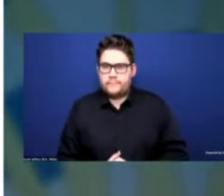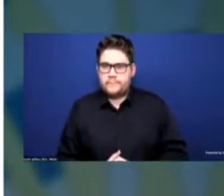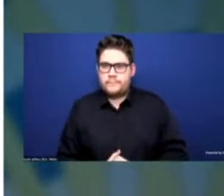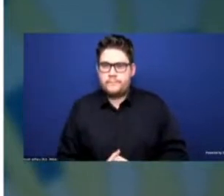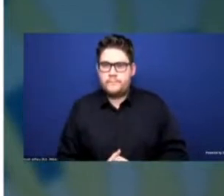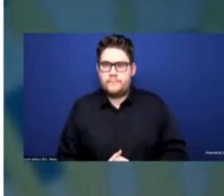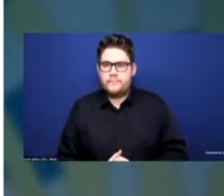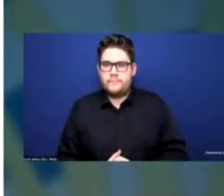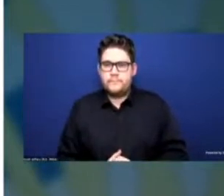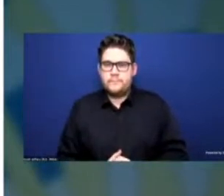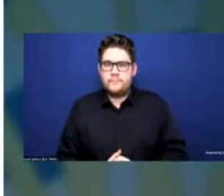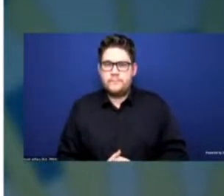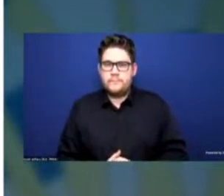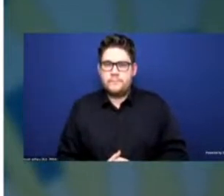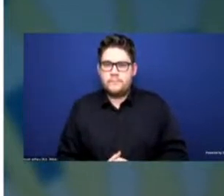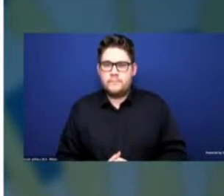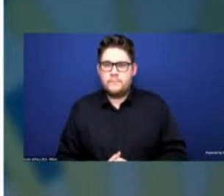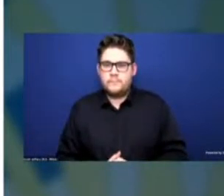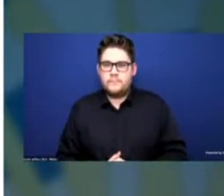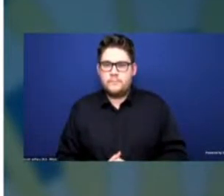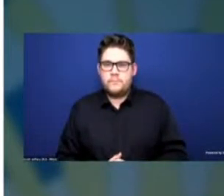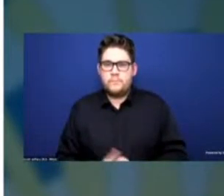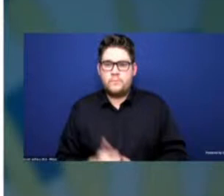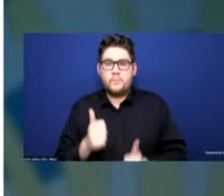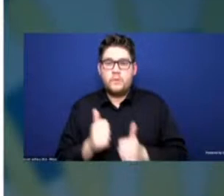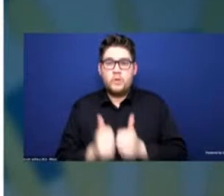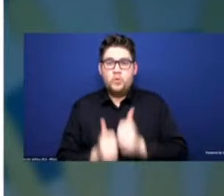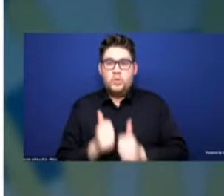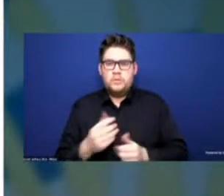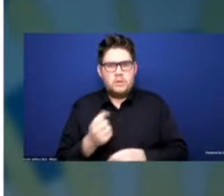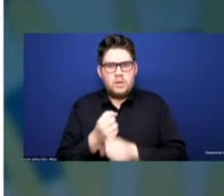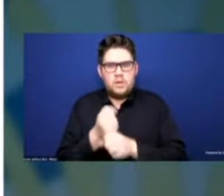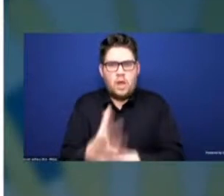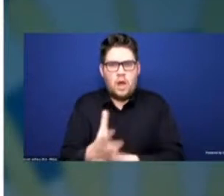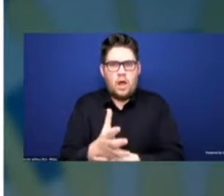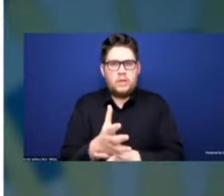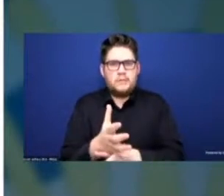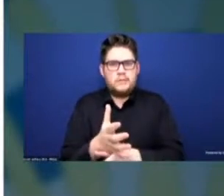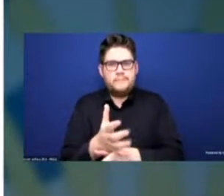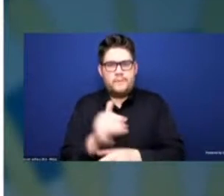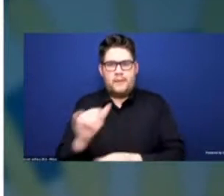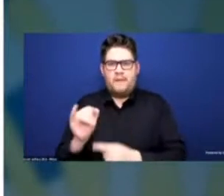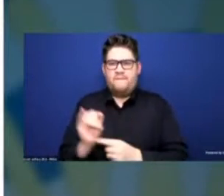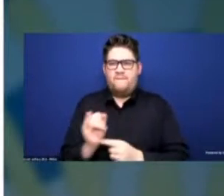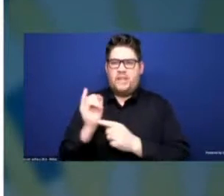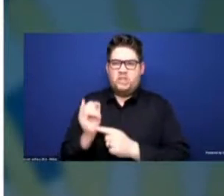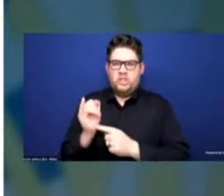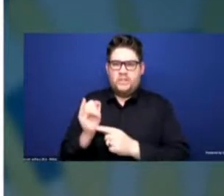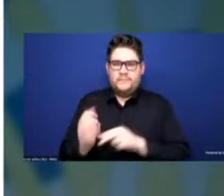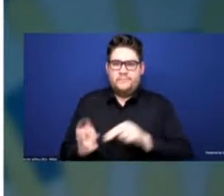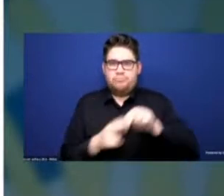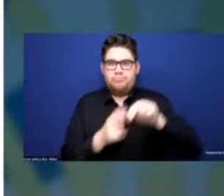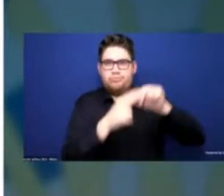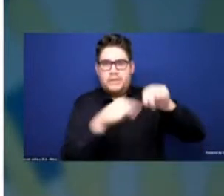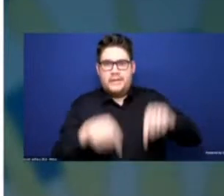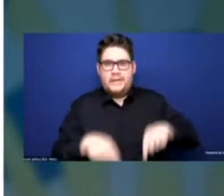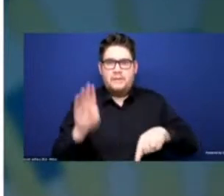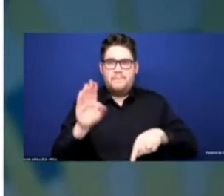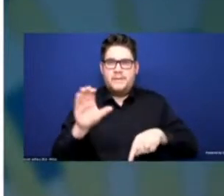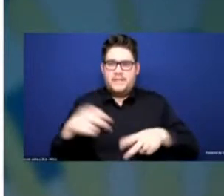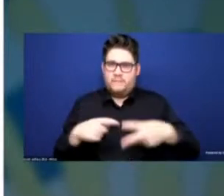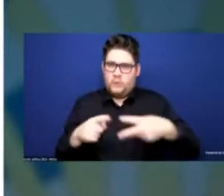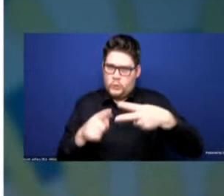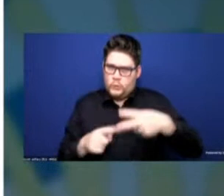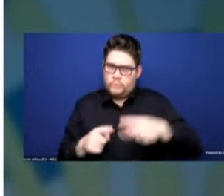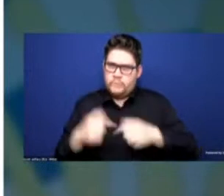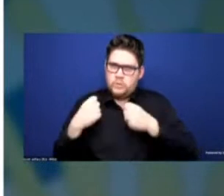the two that have a high transmissibility are P1 and B117 that are predominating, but it's not